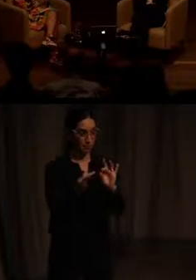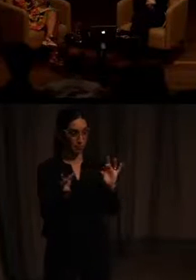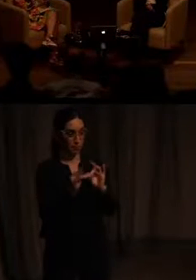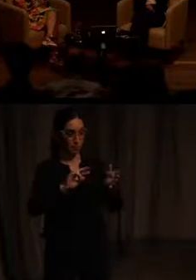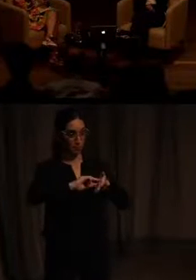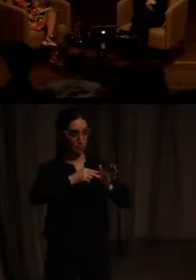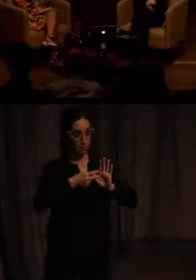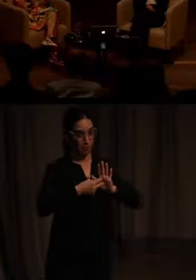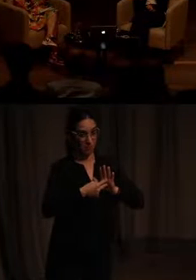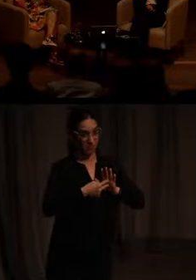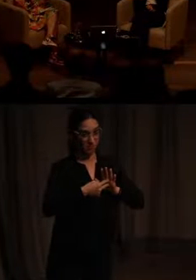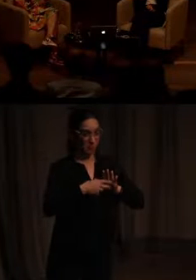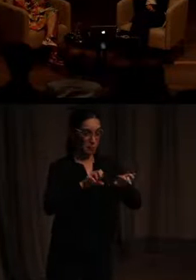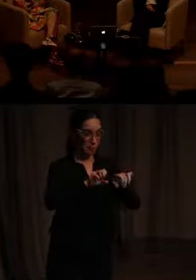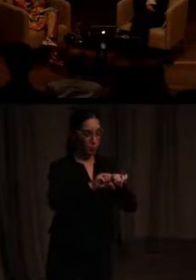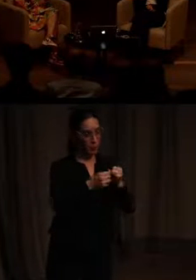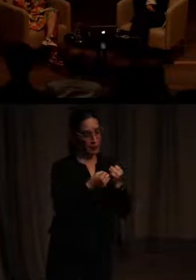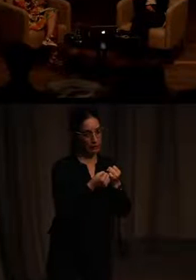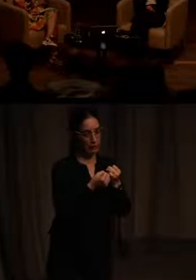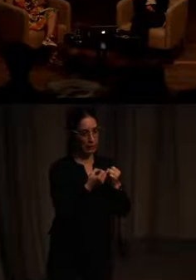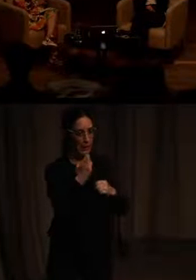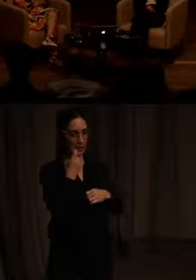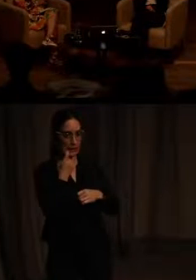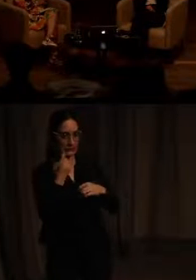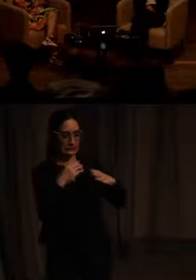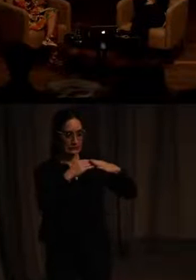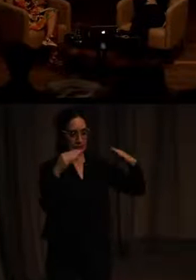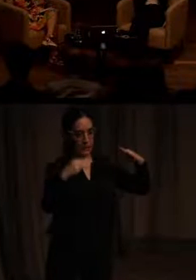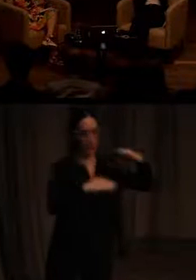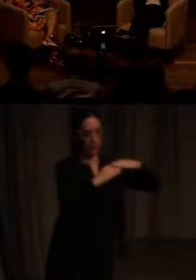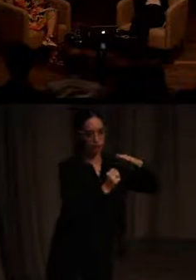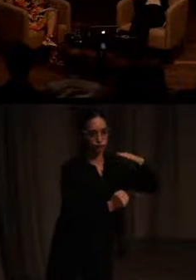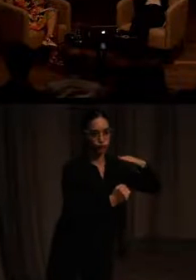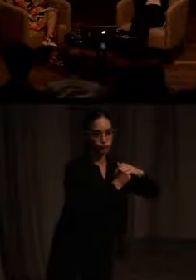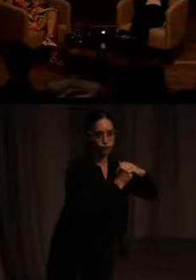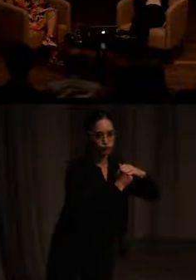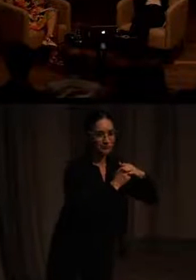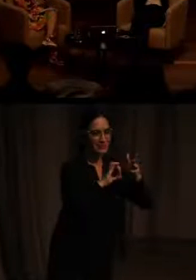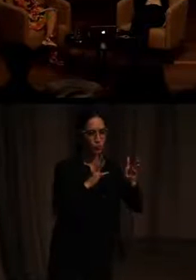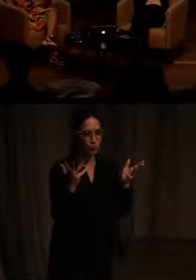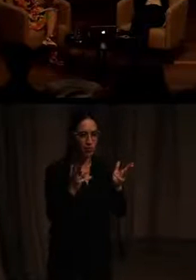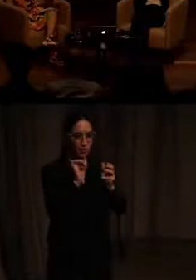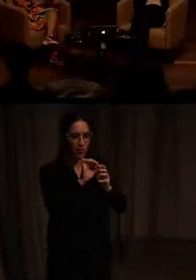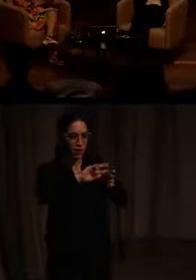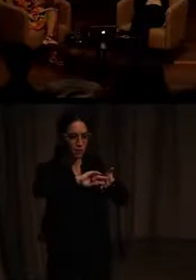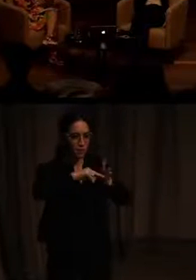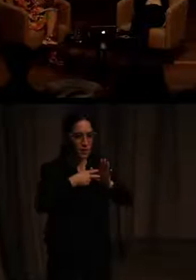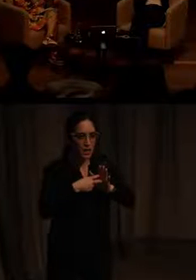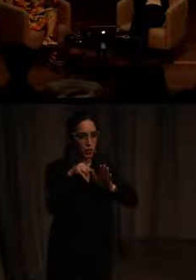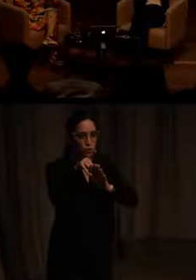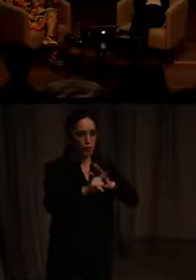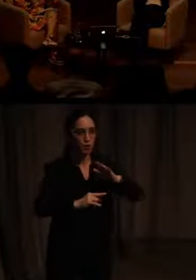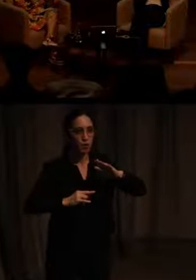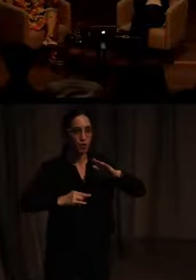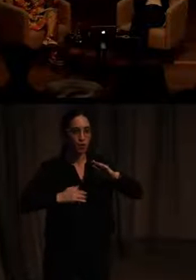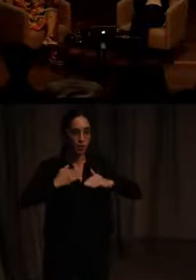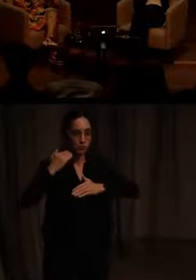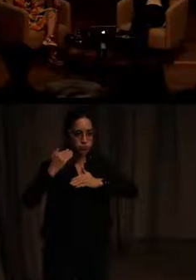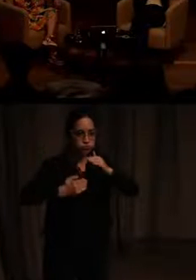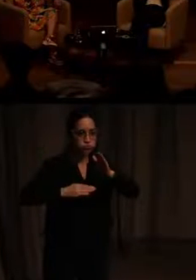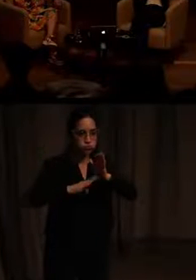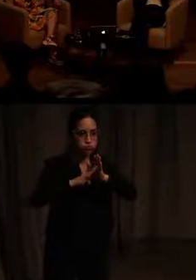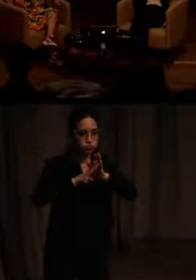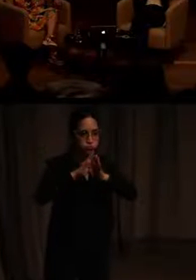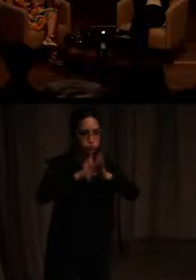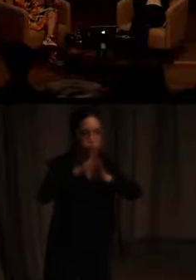because it implies that you have to be close to the top to break it. And so many women